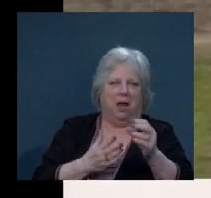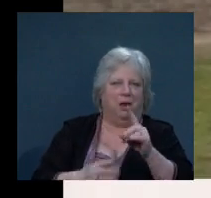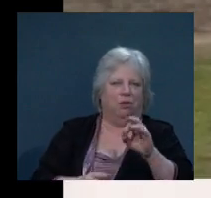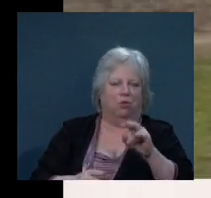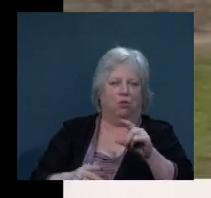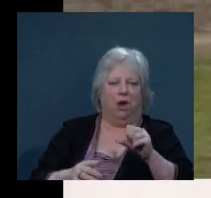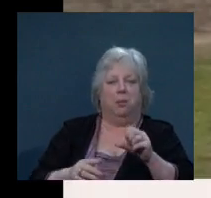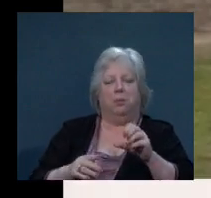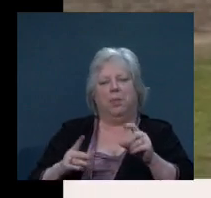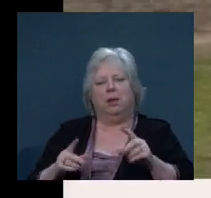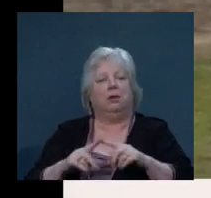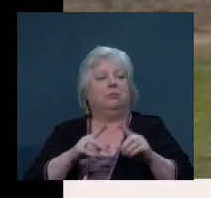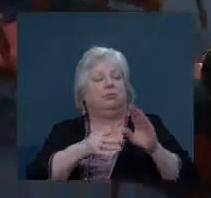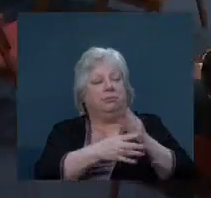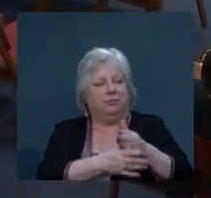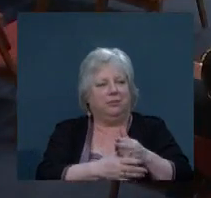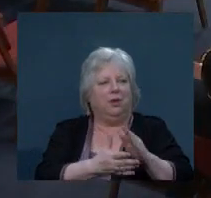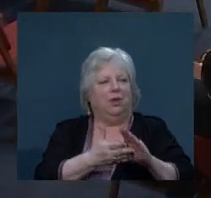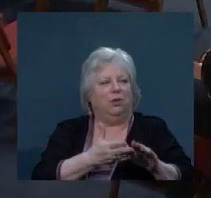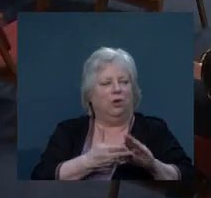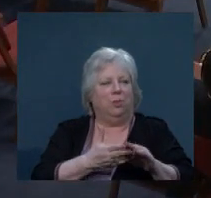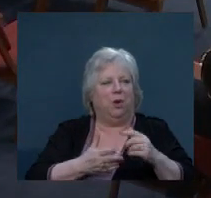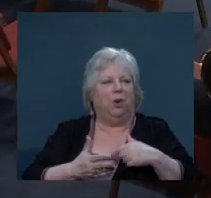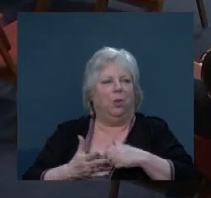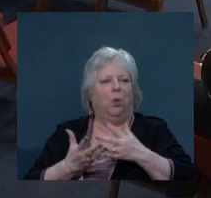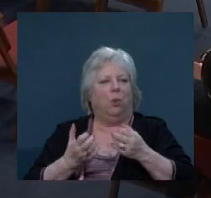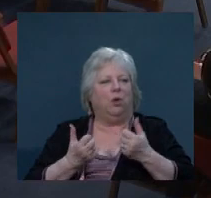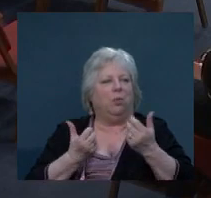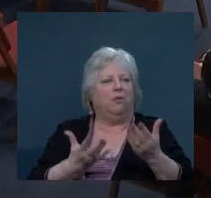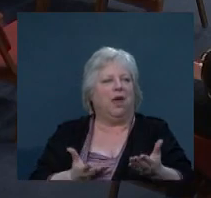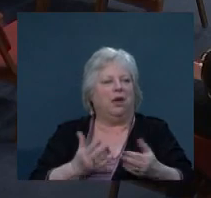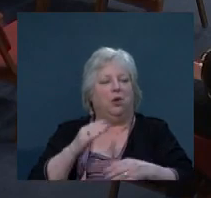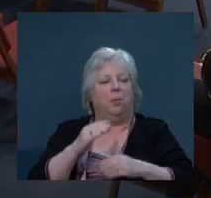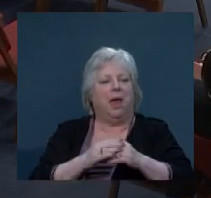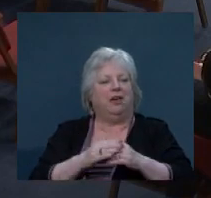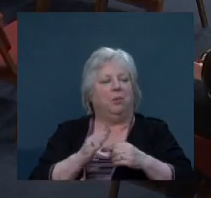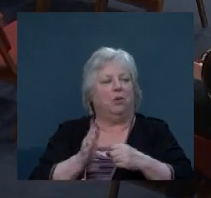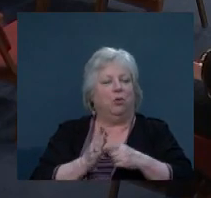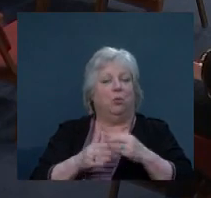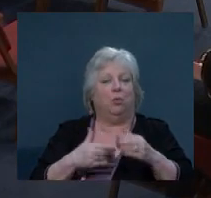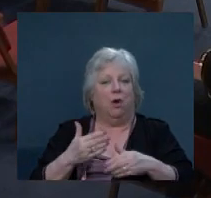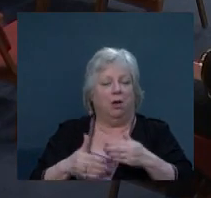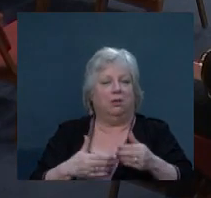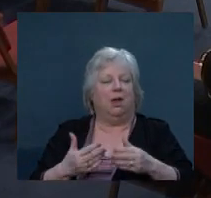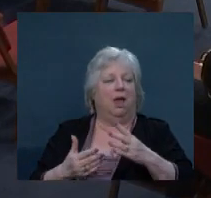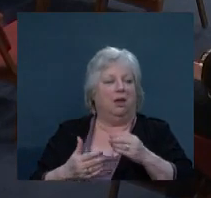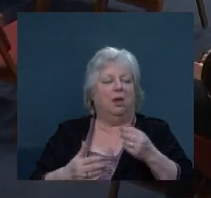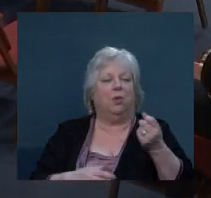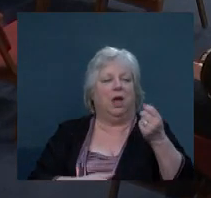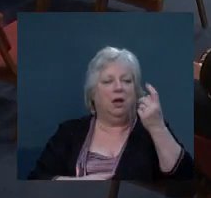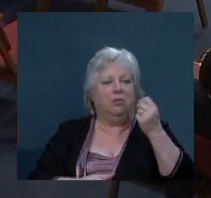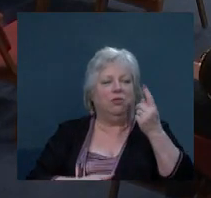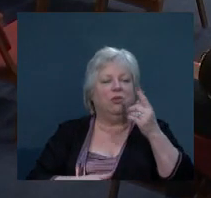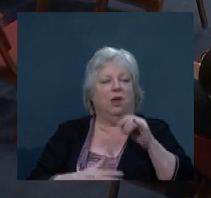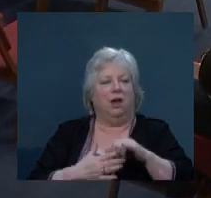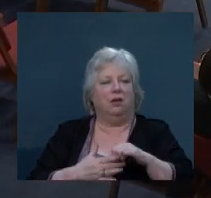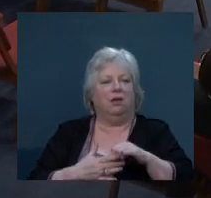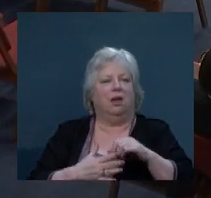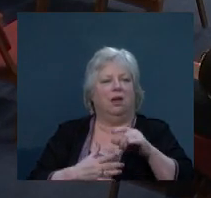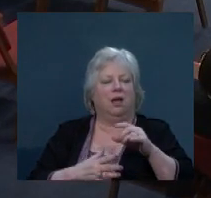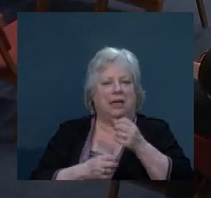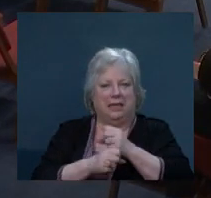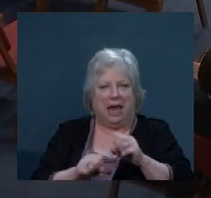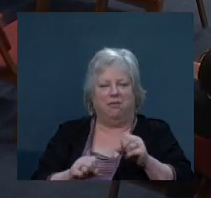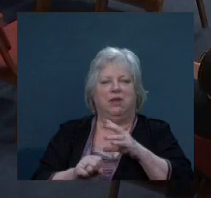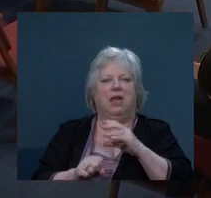Chairman Latour, excuse me. Sir, we want to provide you maximum due process, and we understand that public safety, health,